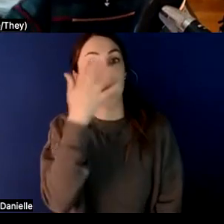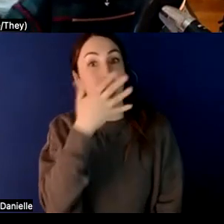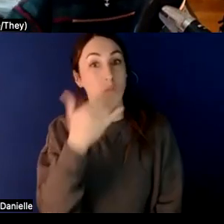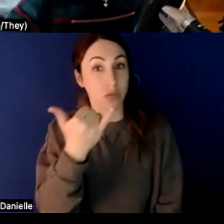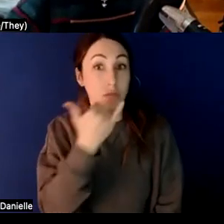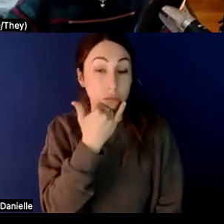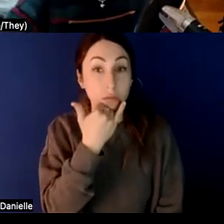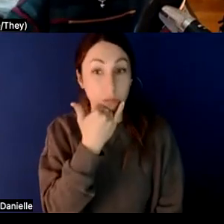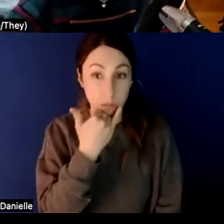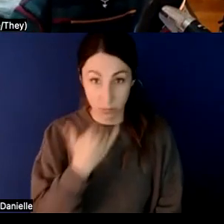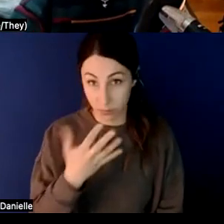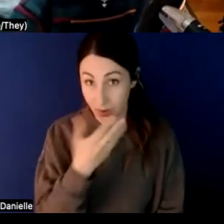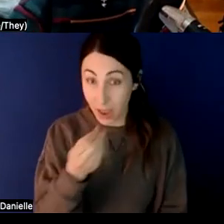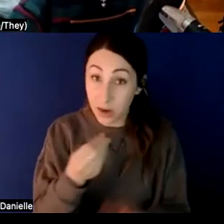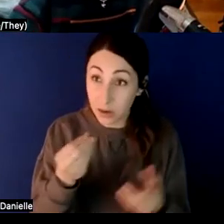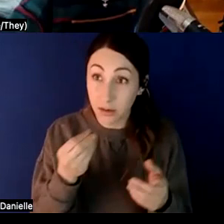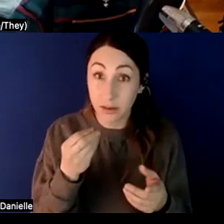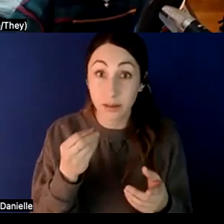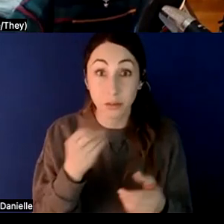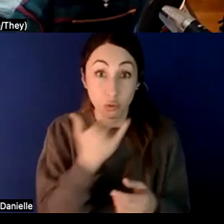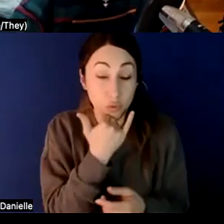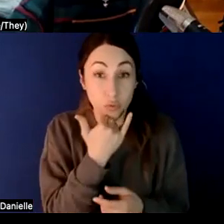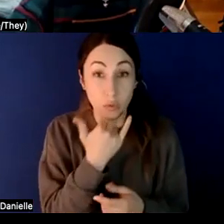it was like, it wasn't right how I was treated.